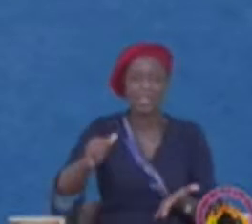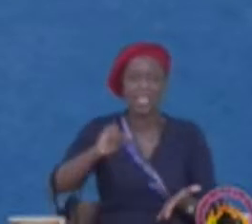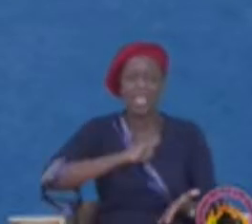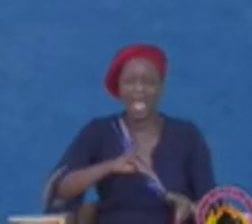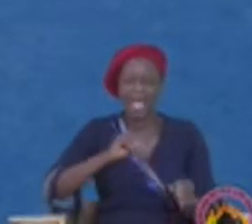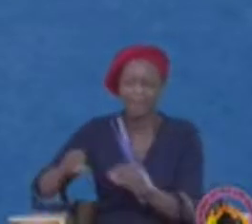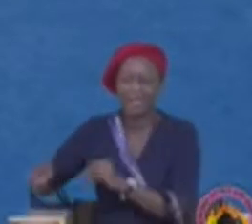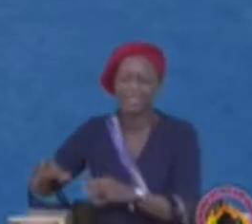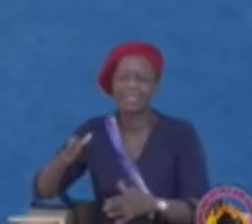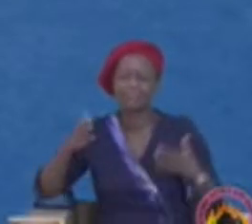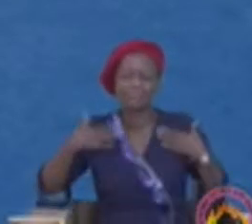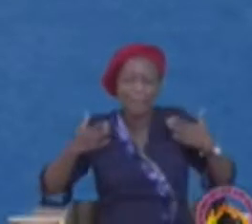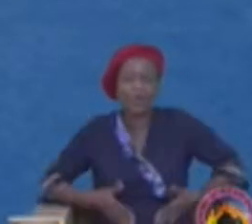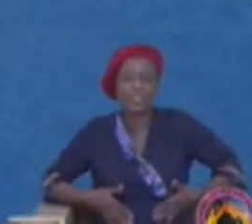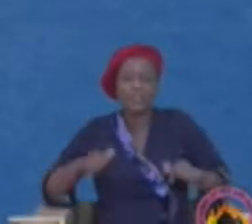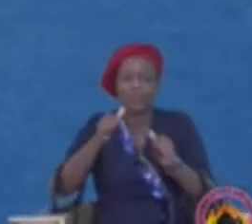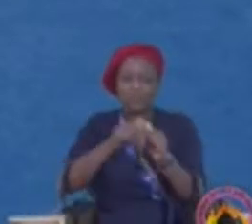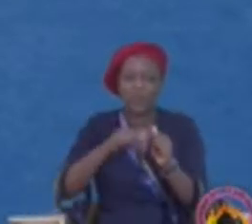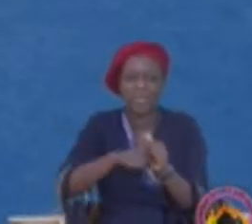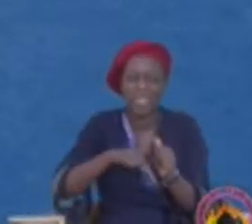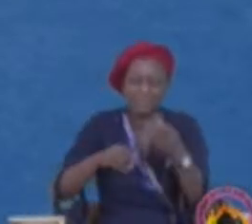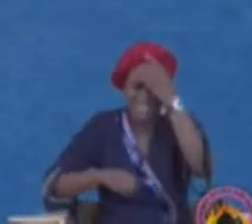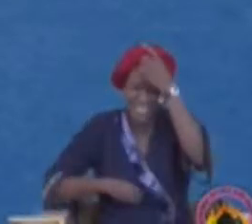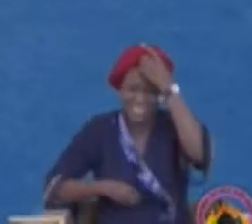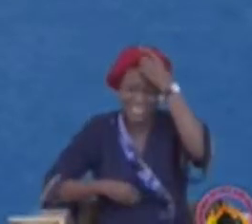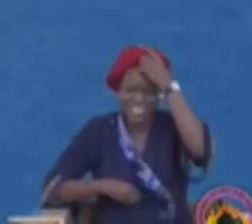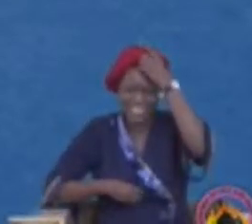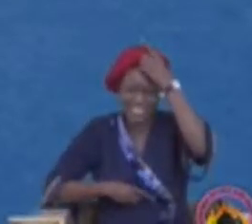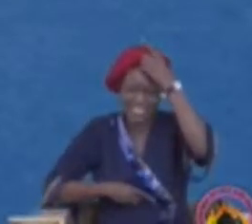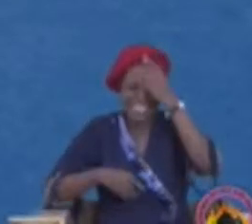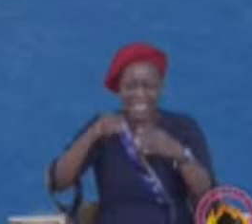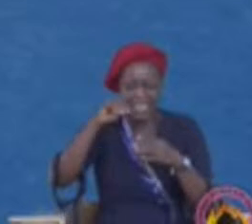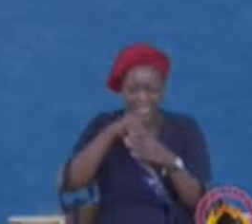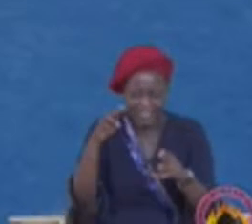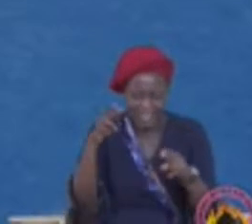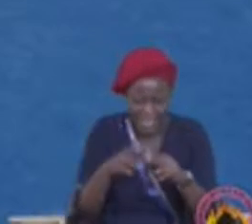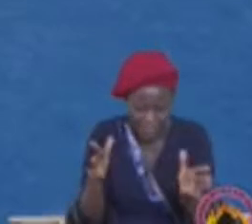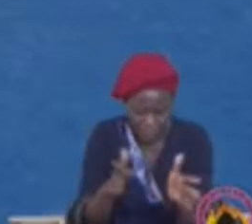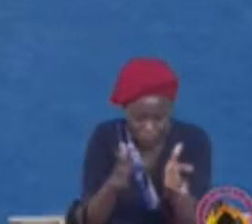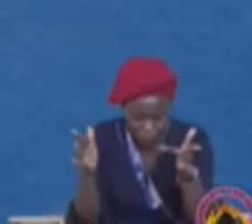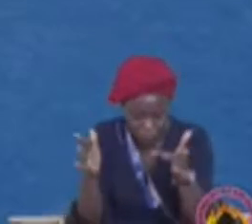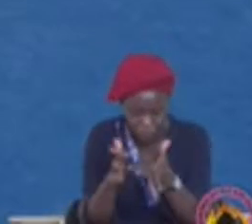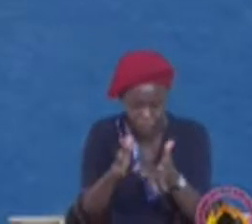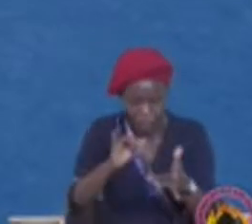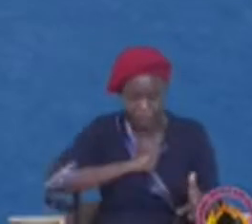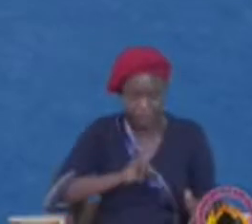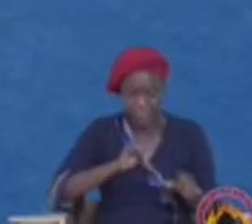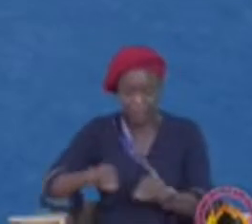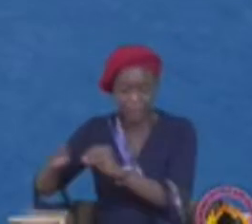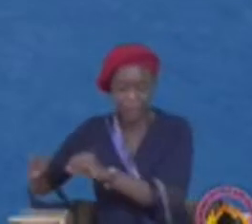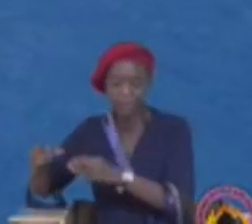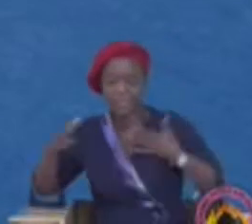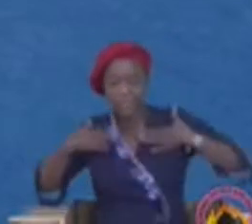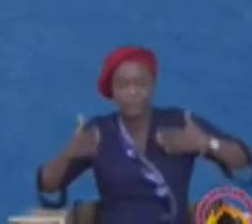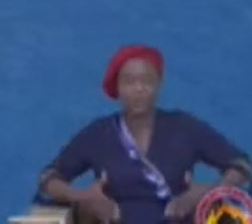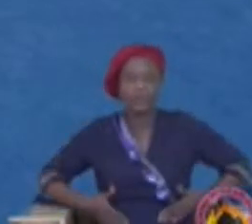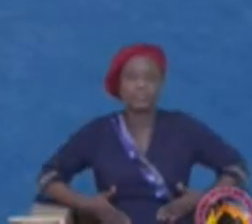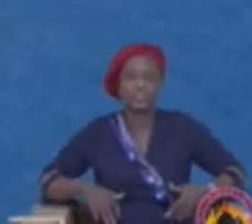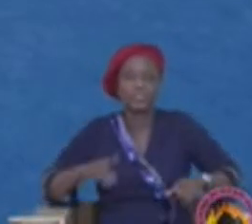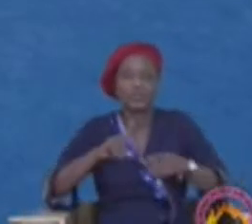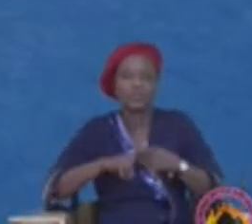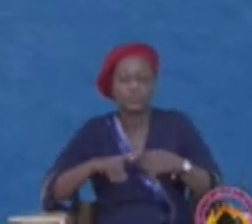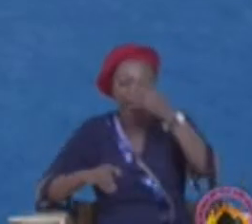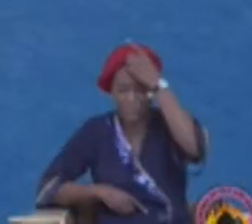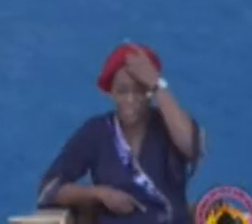body from every invasion by disease germs. In the name of Jesus, I barricade my body from